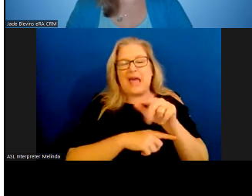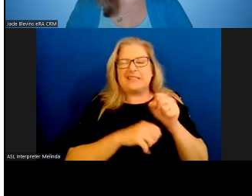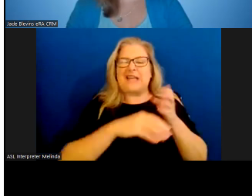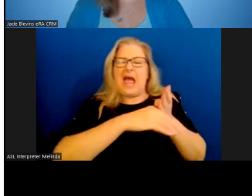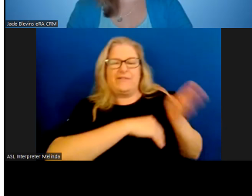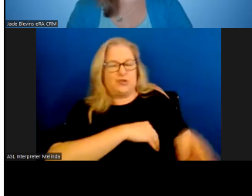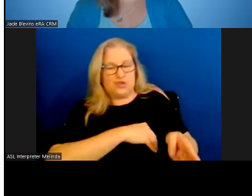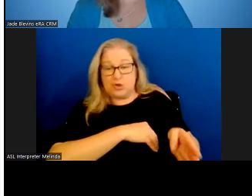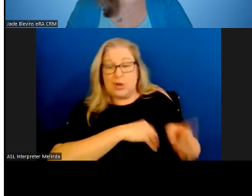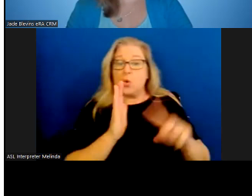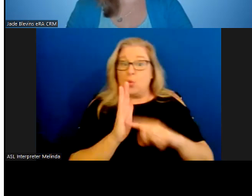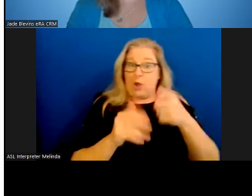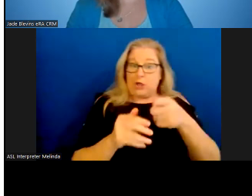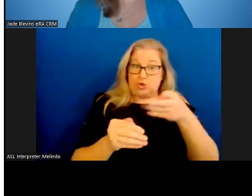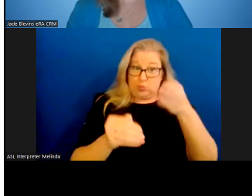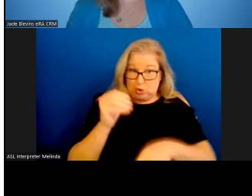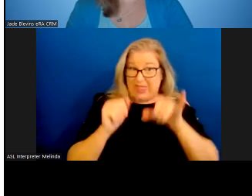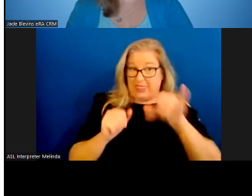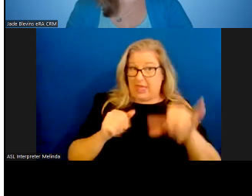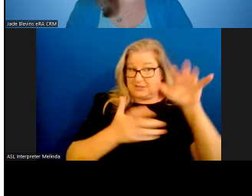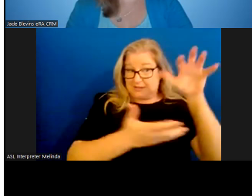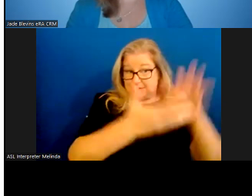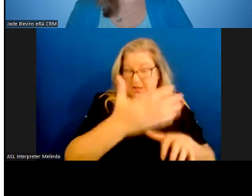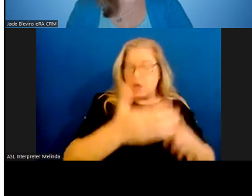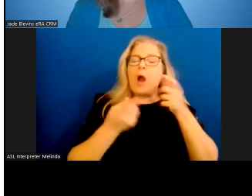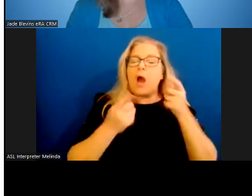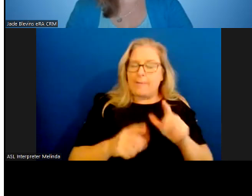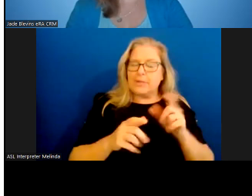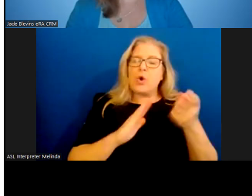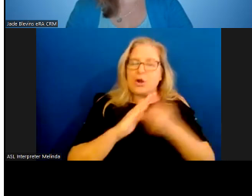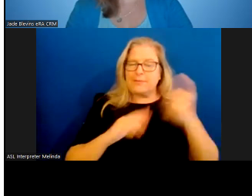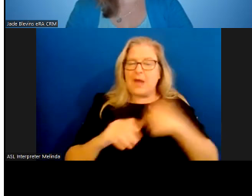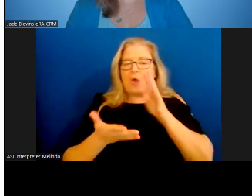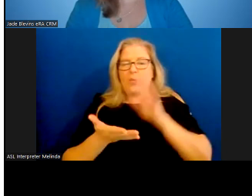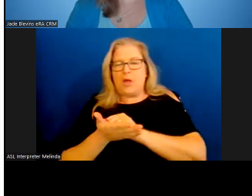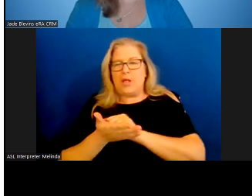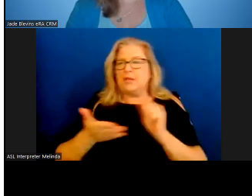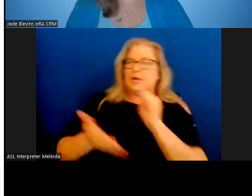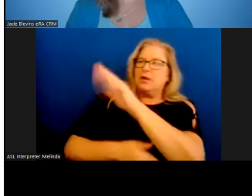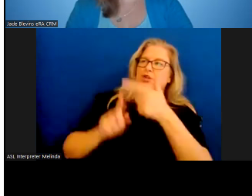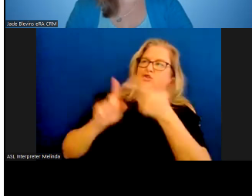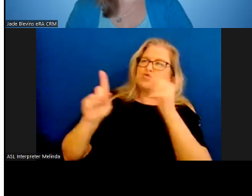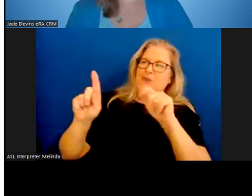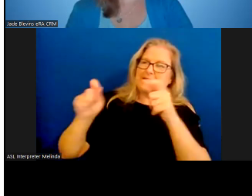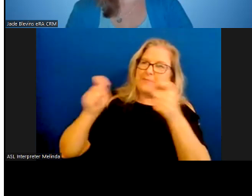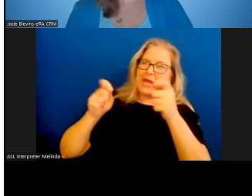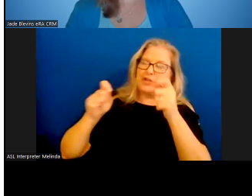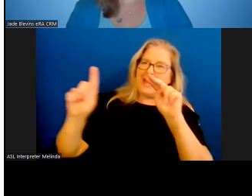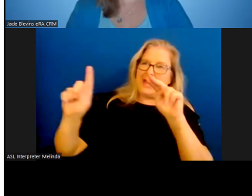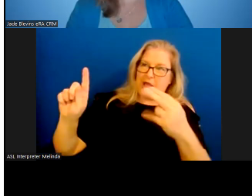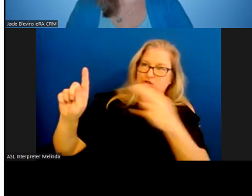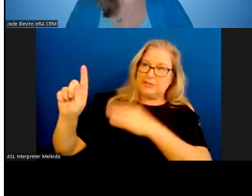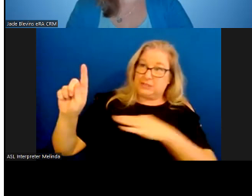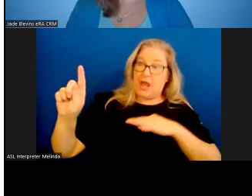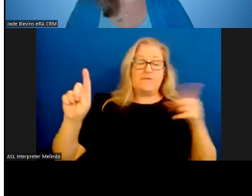And once you do this, this will happen automatically. We'll send a notification to NIH Grants Management staff that you've processed